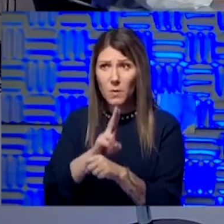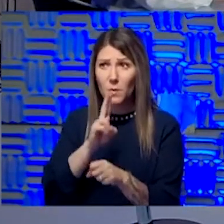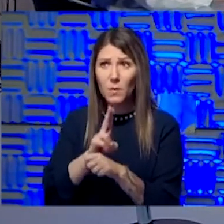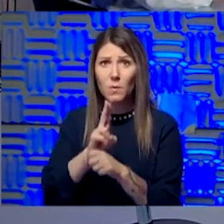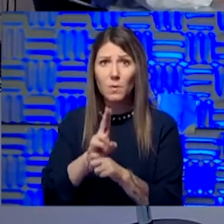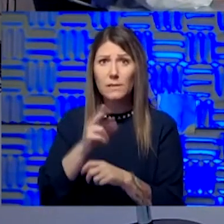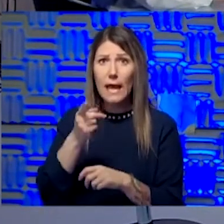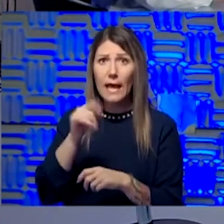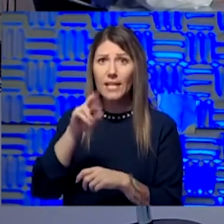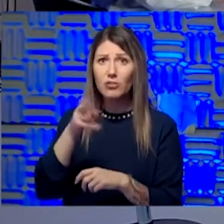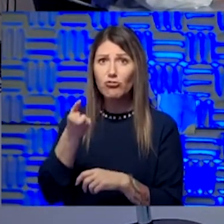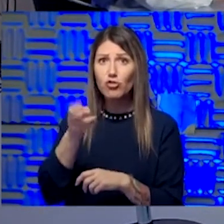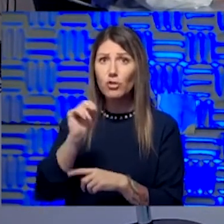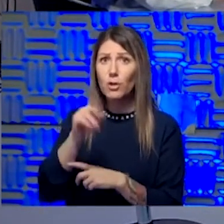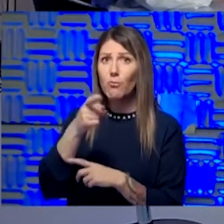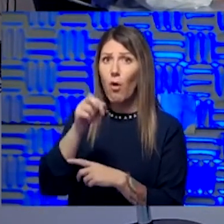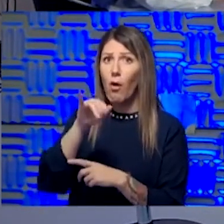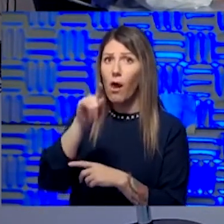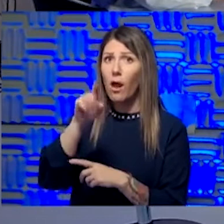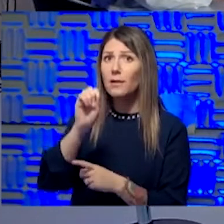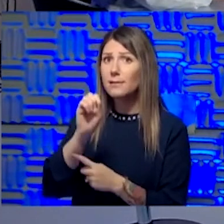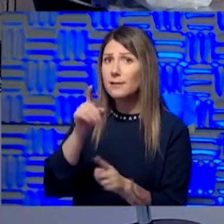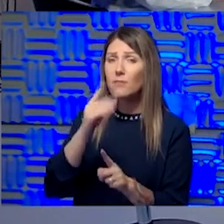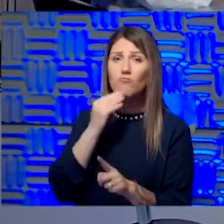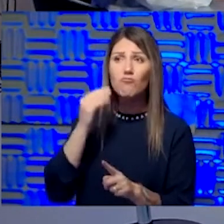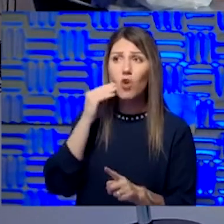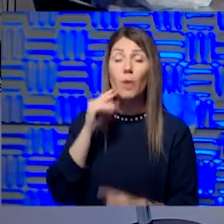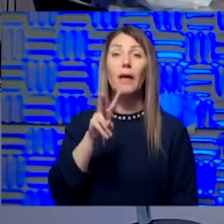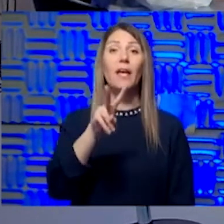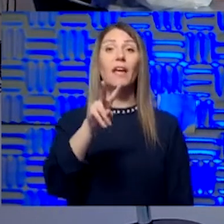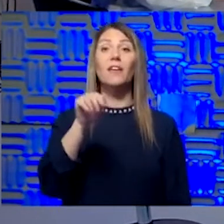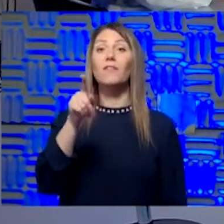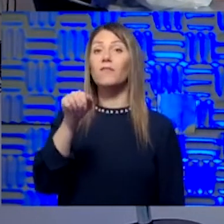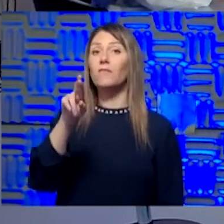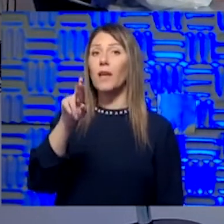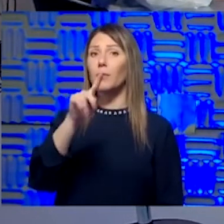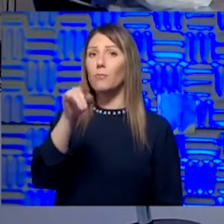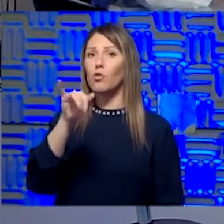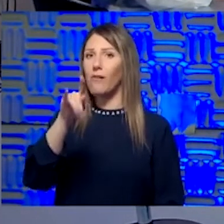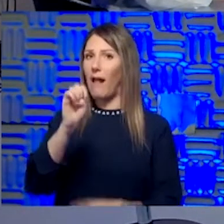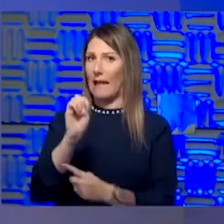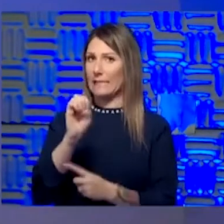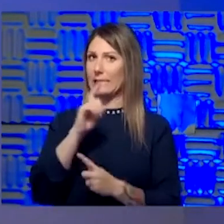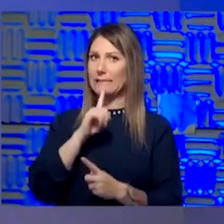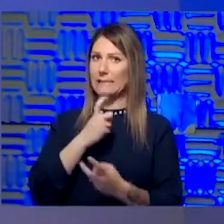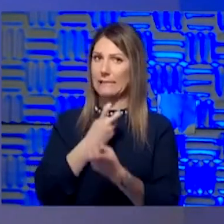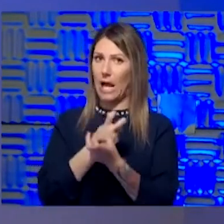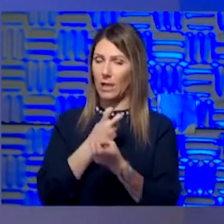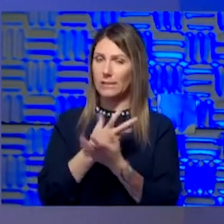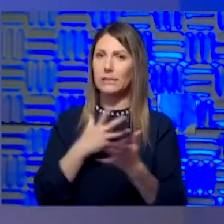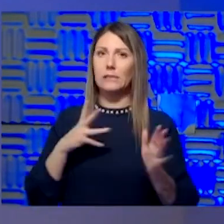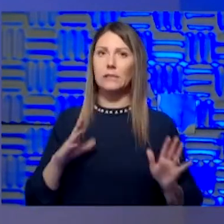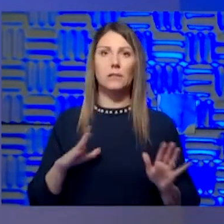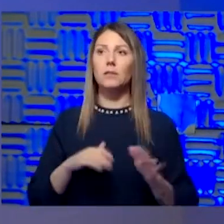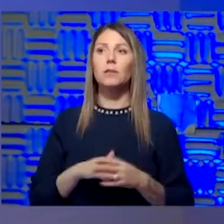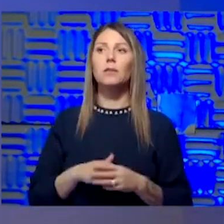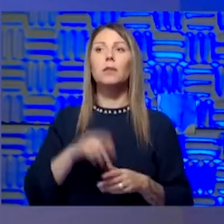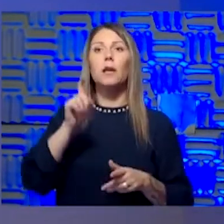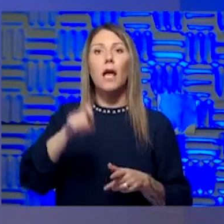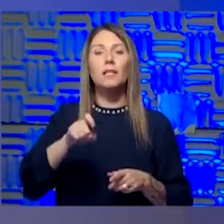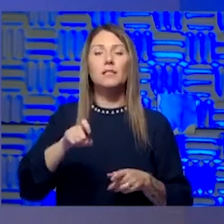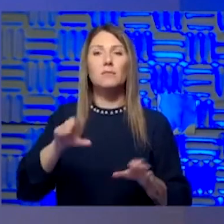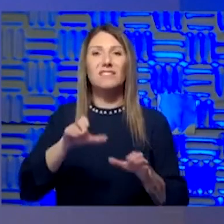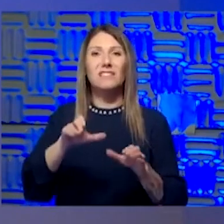at home, Dana, to reuse your mask? Vaporized hydrogen peroxide is pretty toxic. It has to be done in a controlled